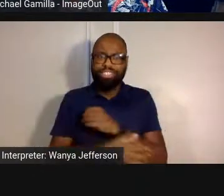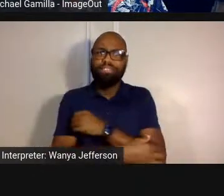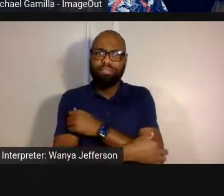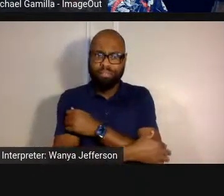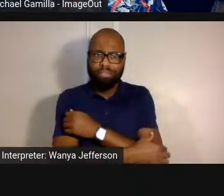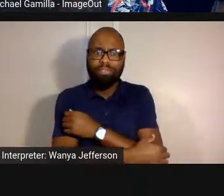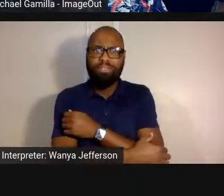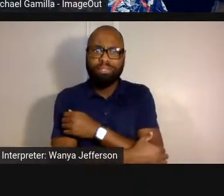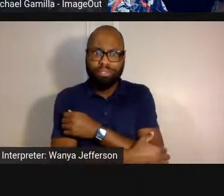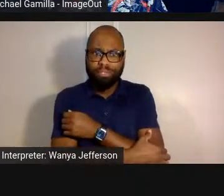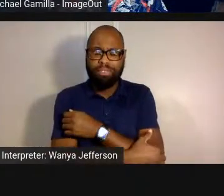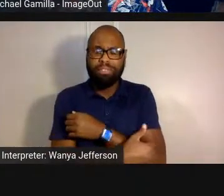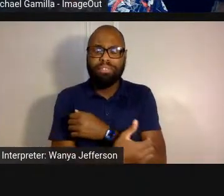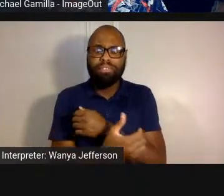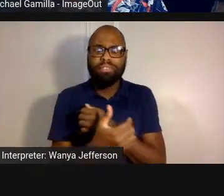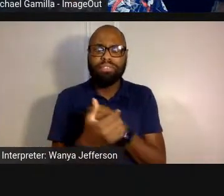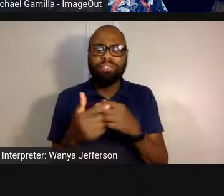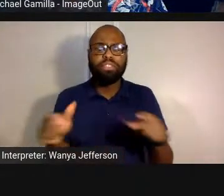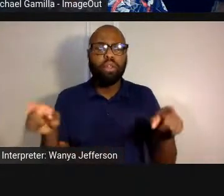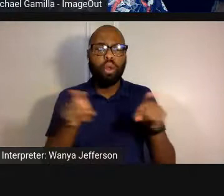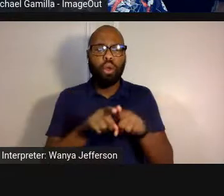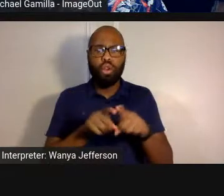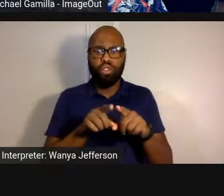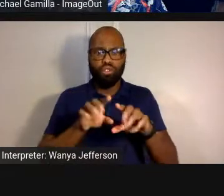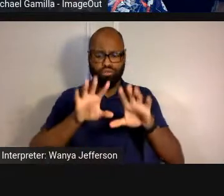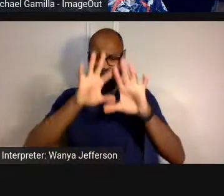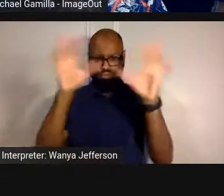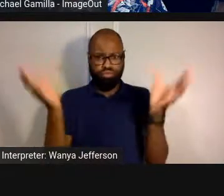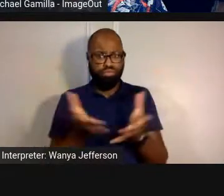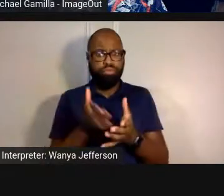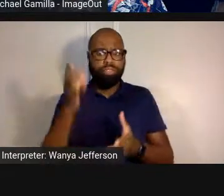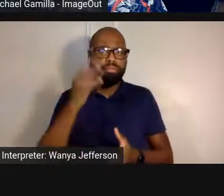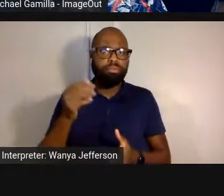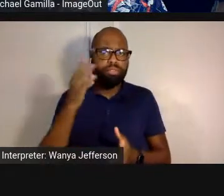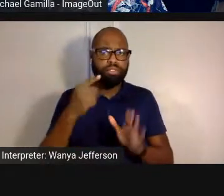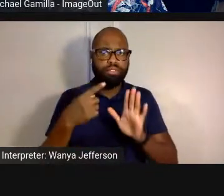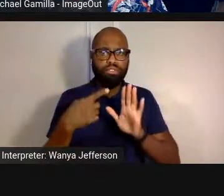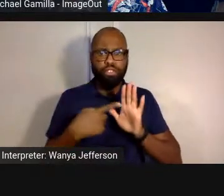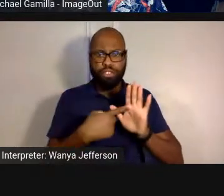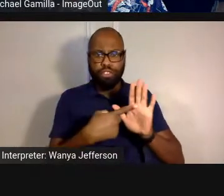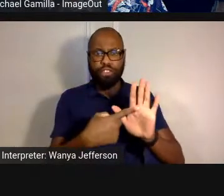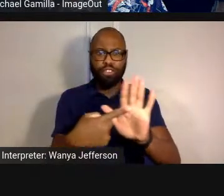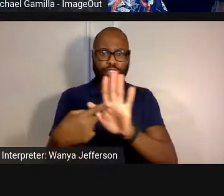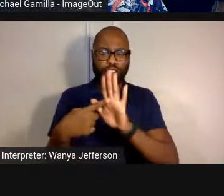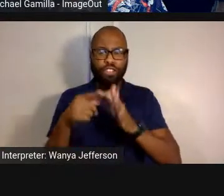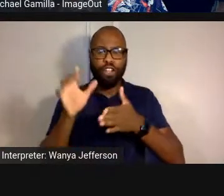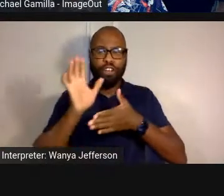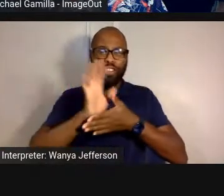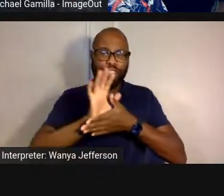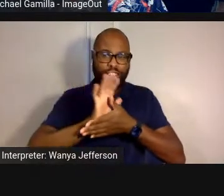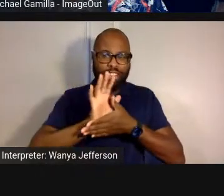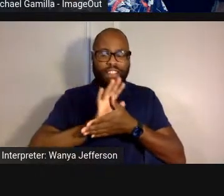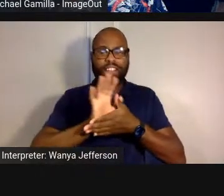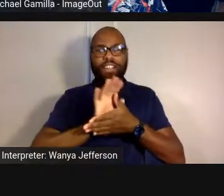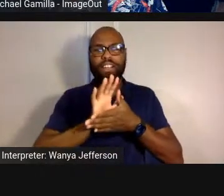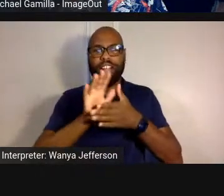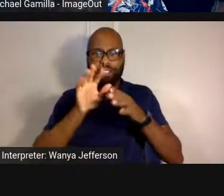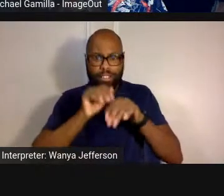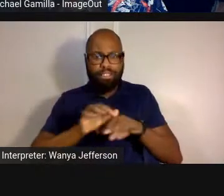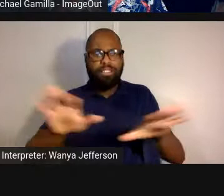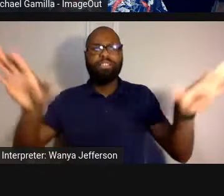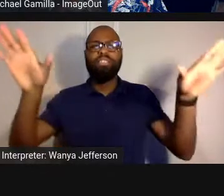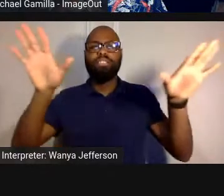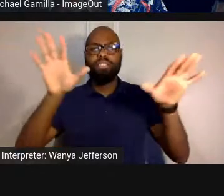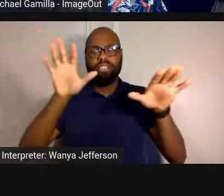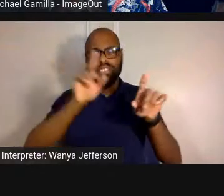know, the whole experience of just showing the film and being able to have it out there in festivals like